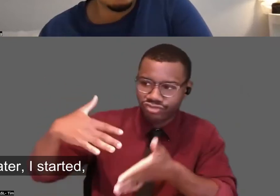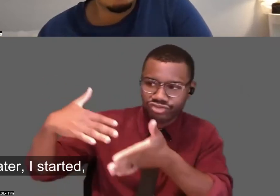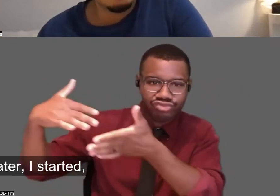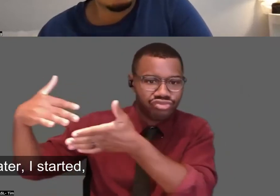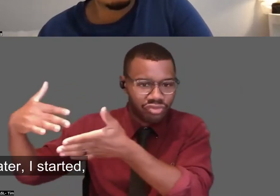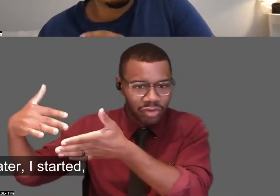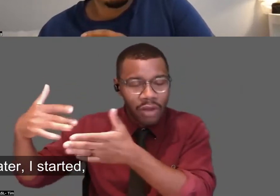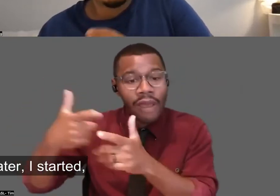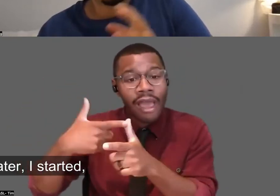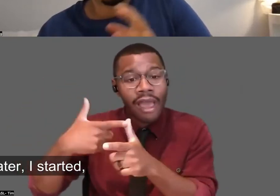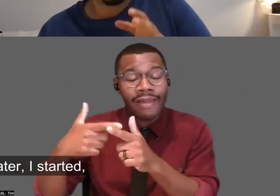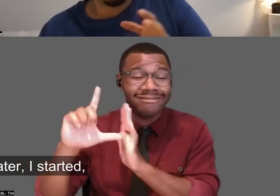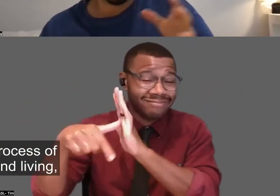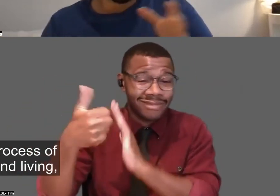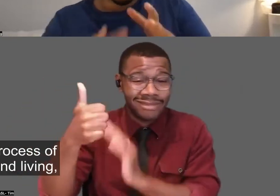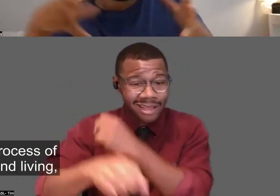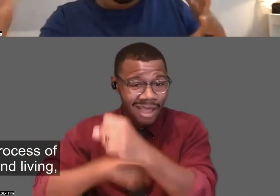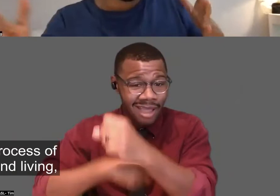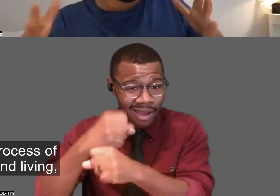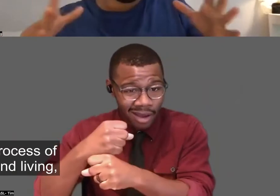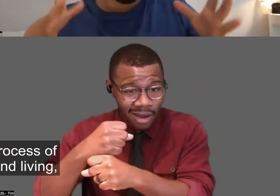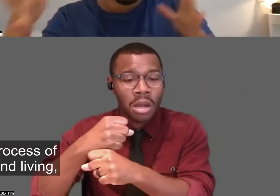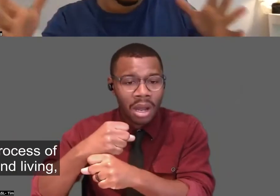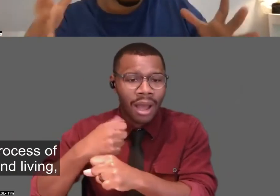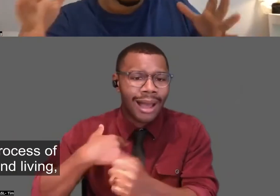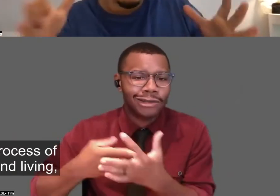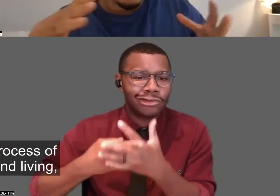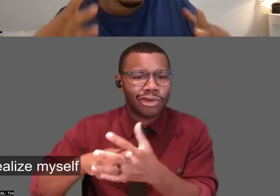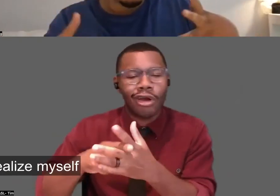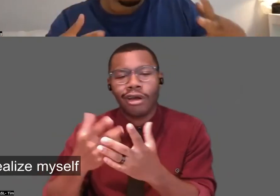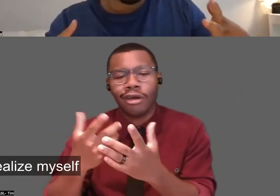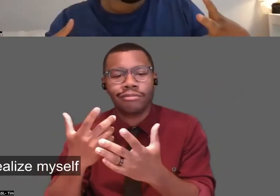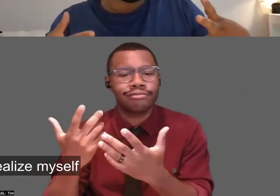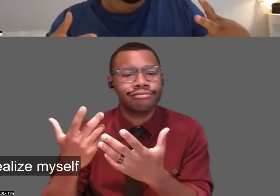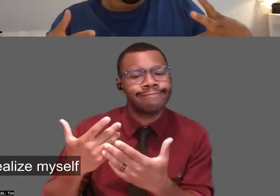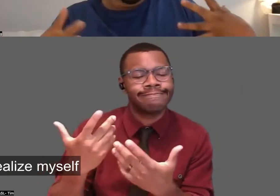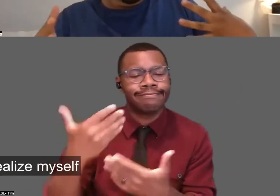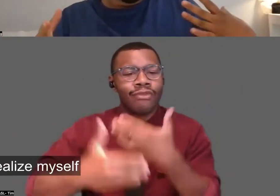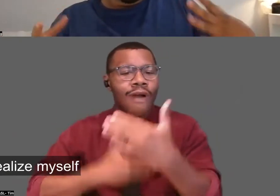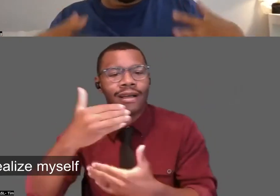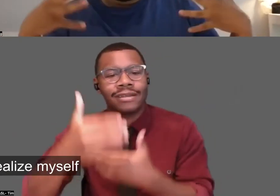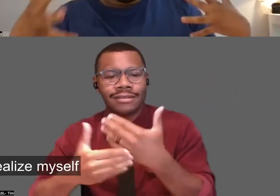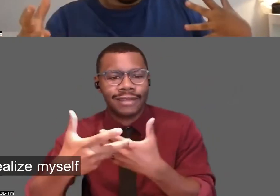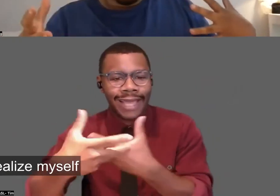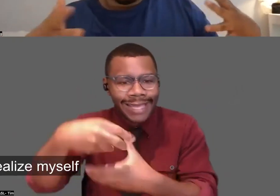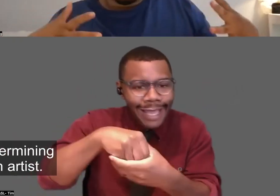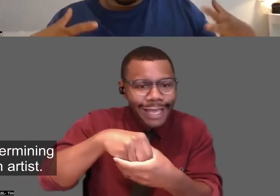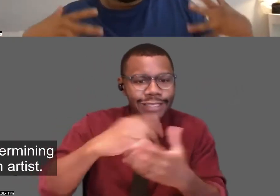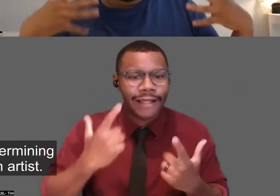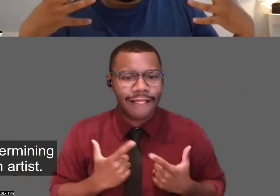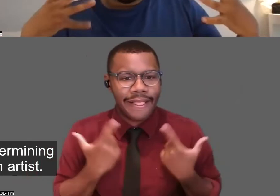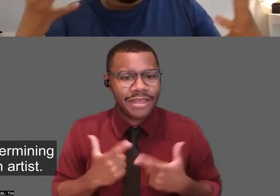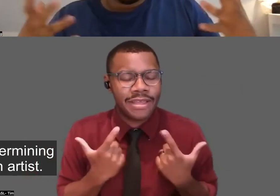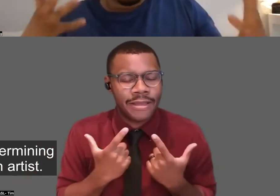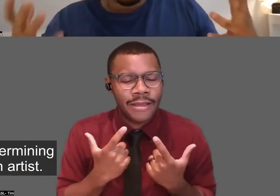years later, I started through that process of engagement and living, I started to also realize myself or think